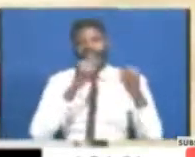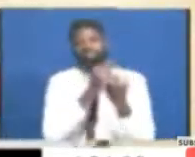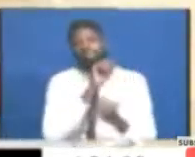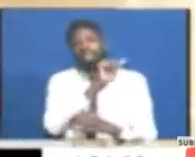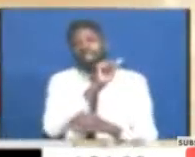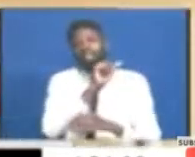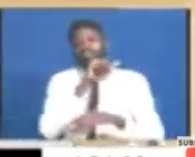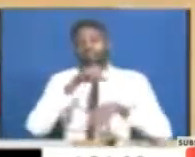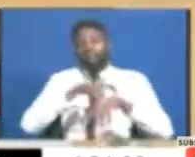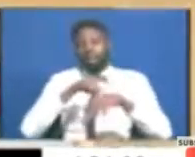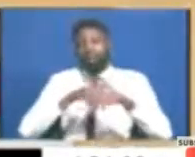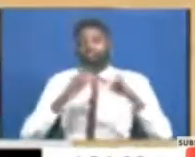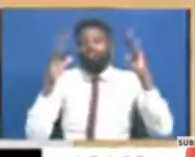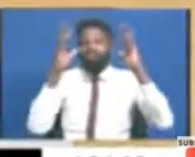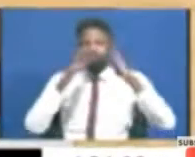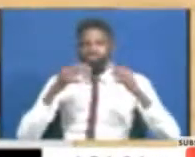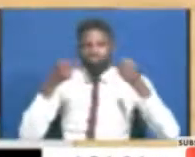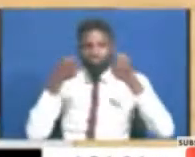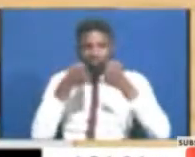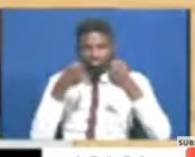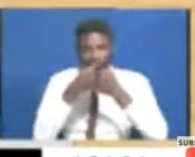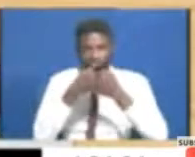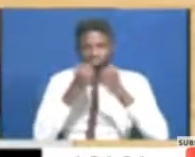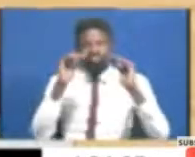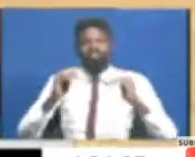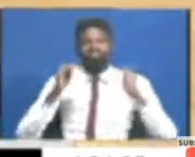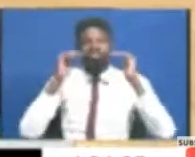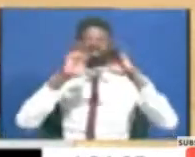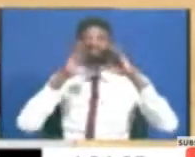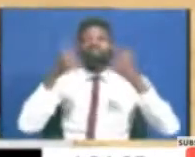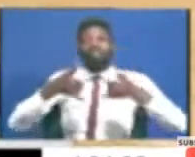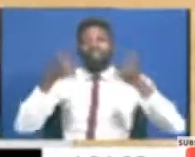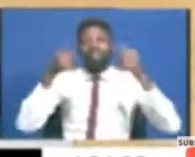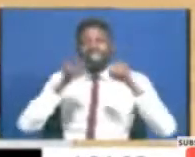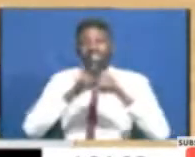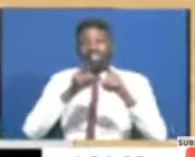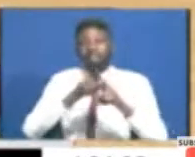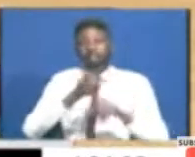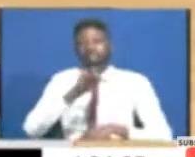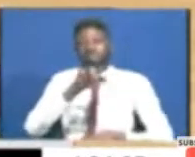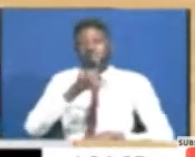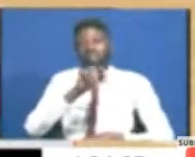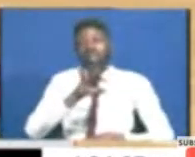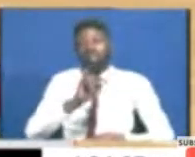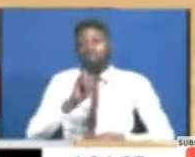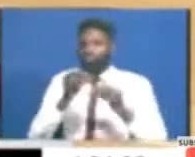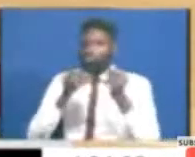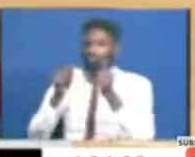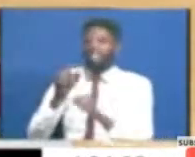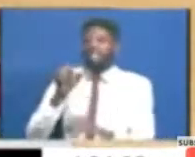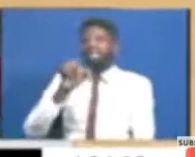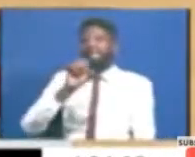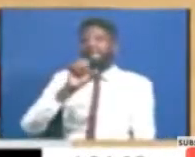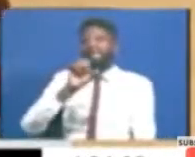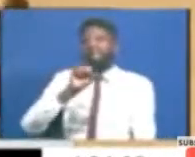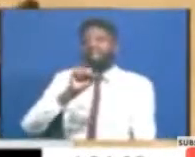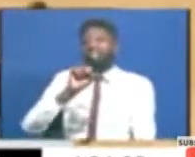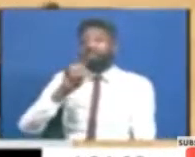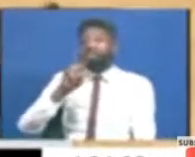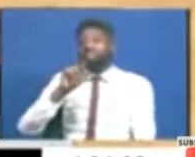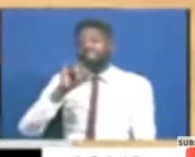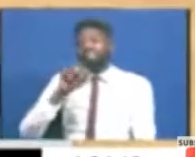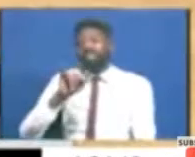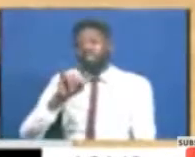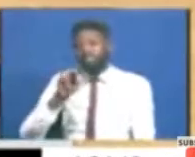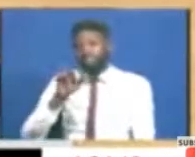qualifiers in Pretoria, South Africa, while Malawi defeated Eswatini 68-50 to register their second win after